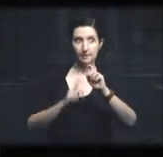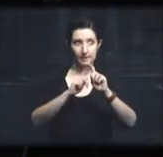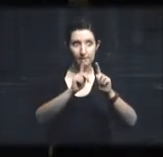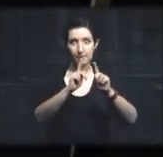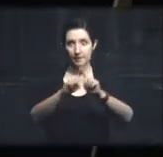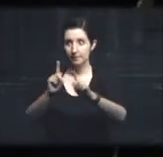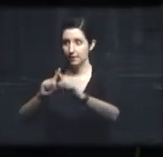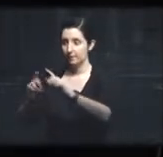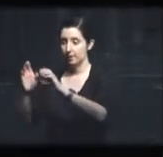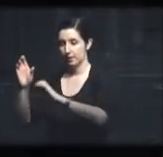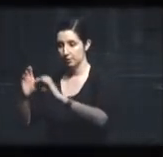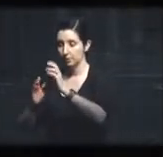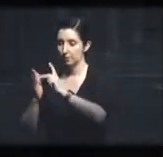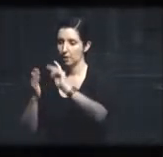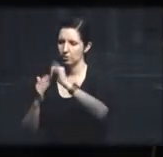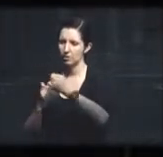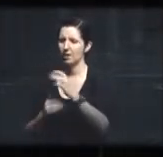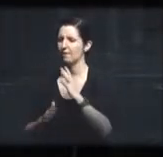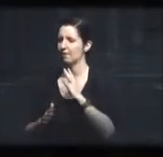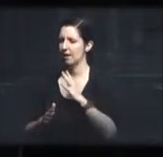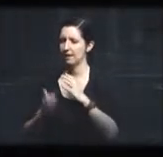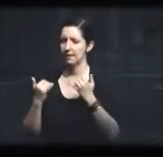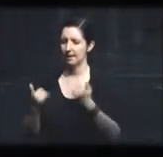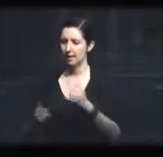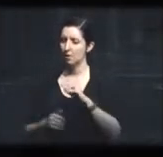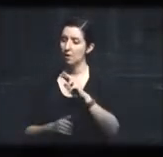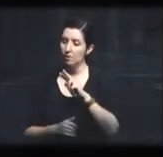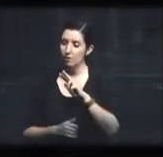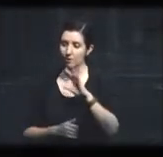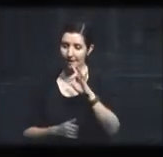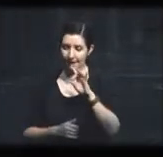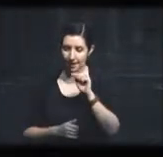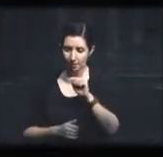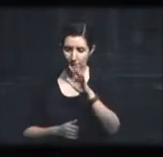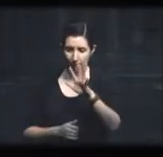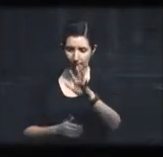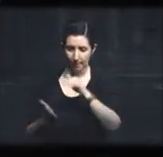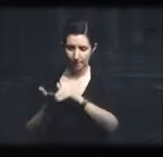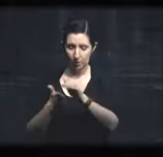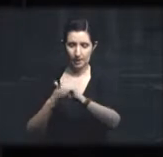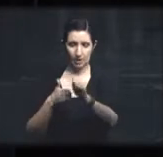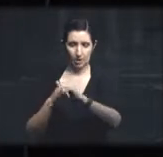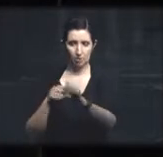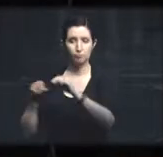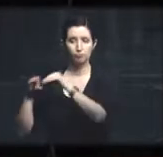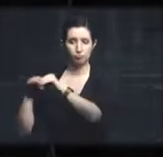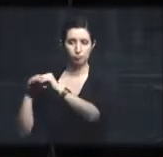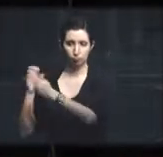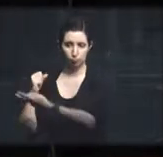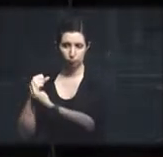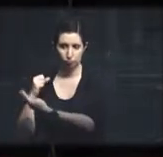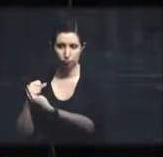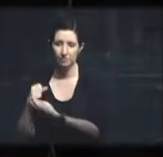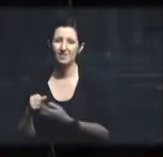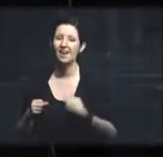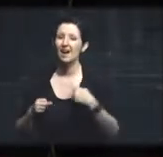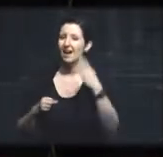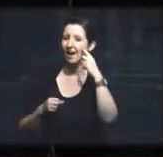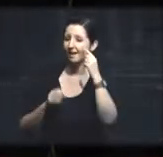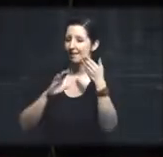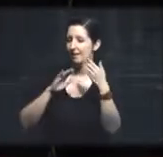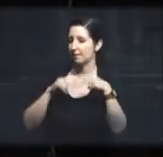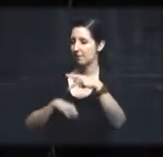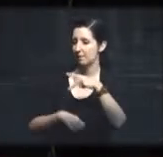problem. We're at $38.5 million. My commitment to the college has been that I think that we should maintain a reserve of at